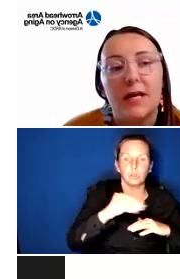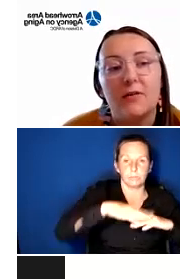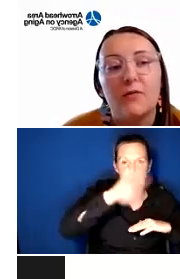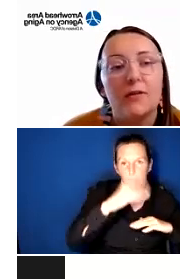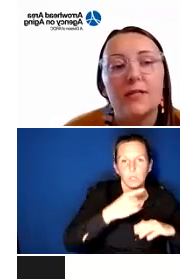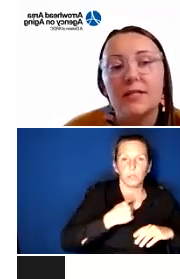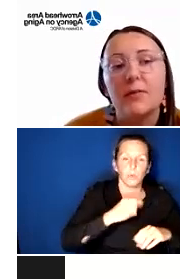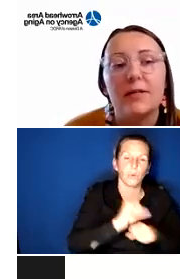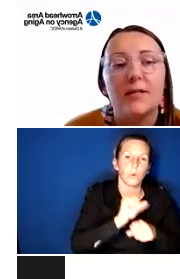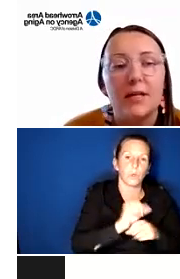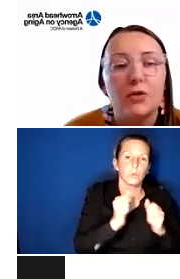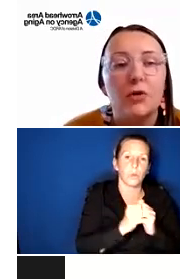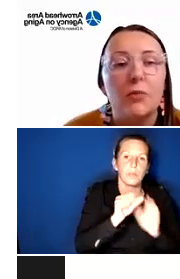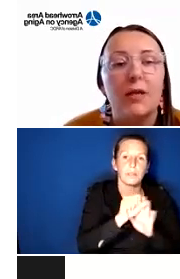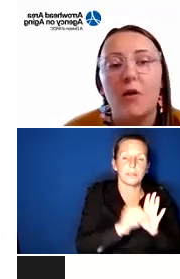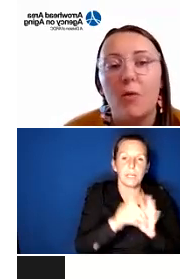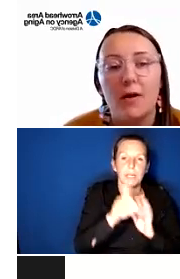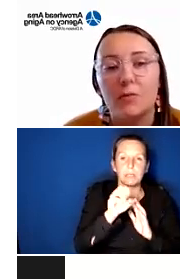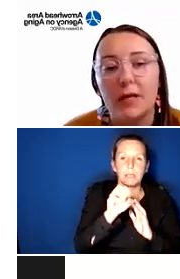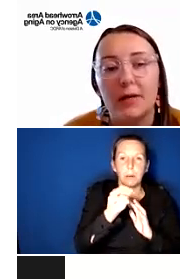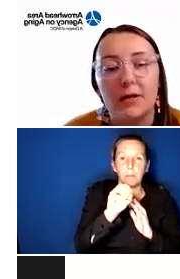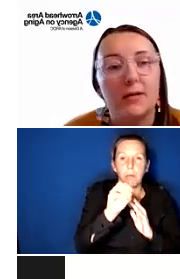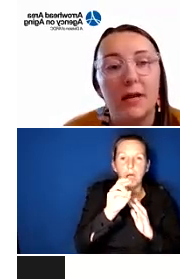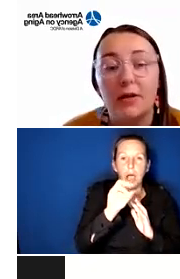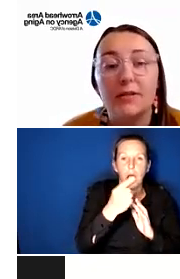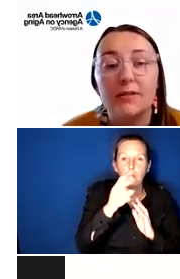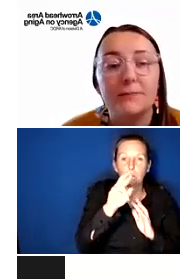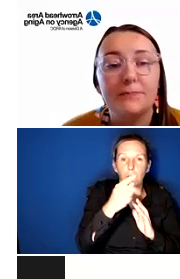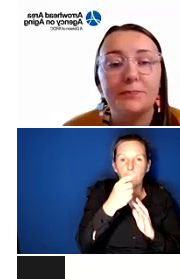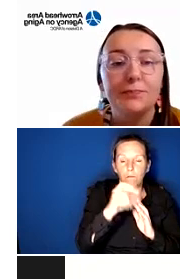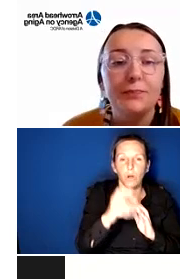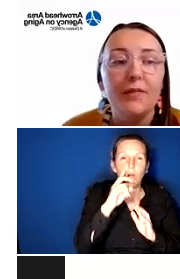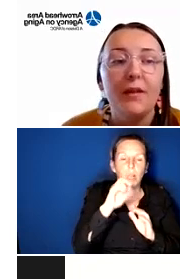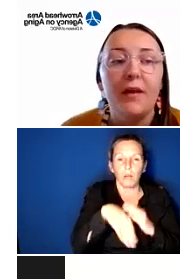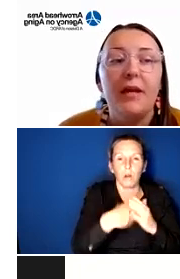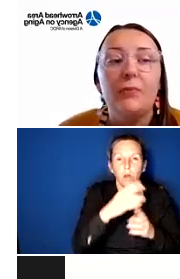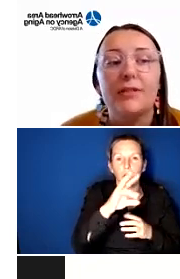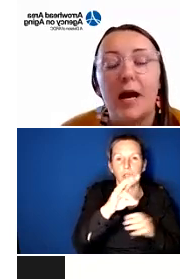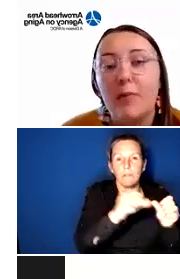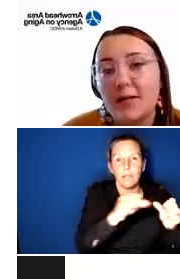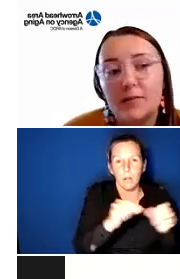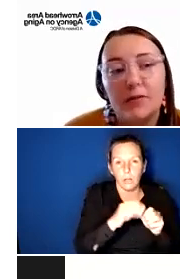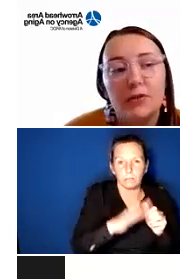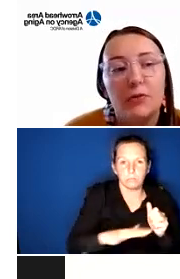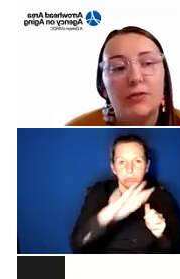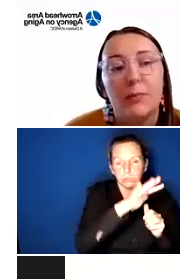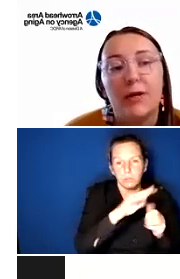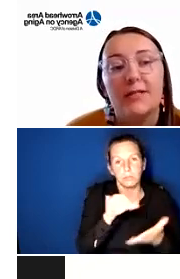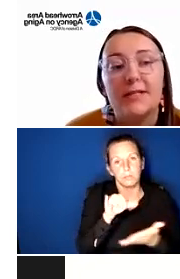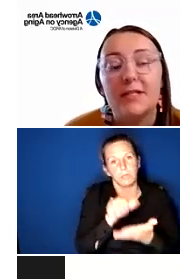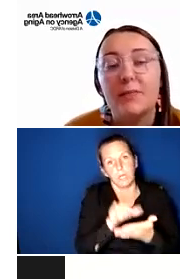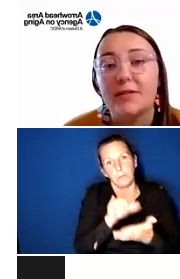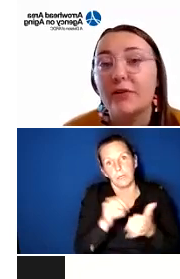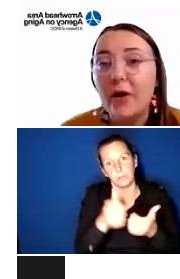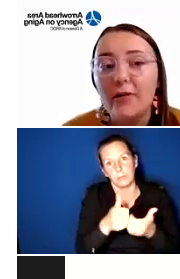obtain data for the 60 plus age group in all possible areas. It was not possible to separate